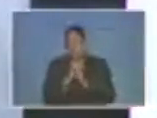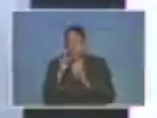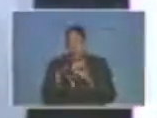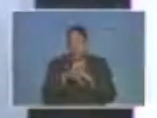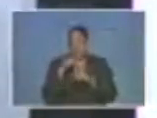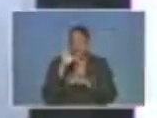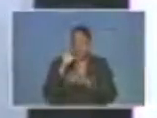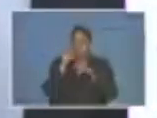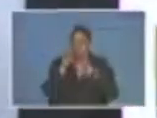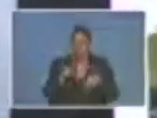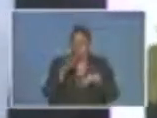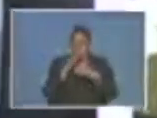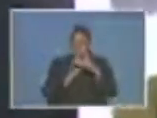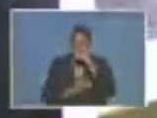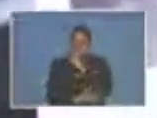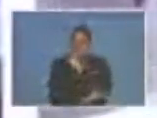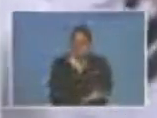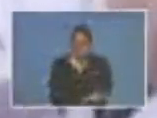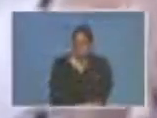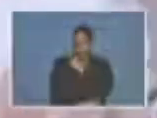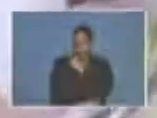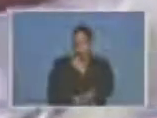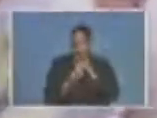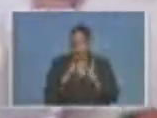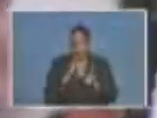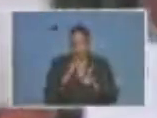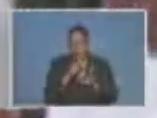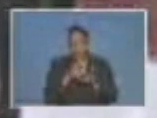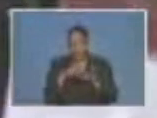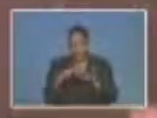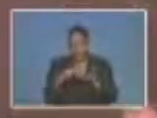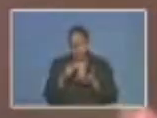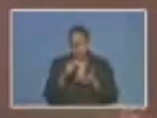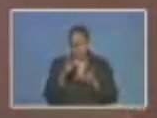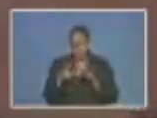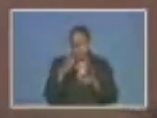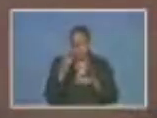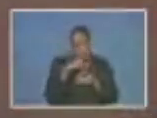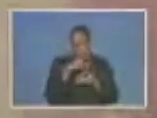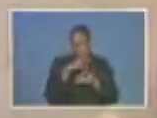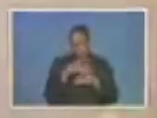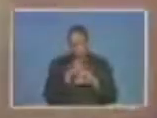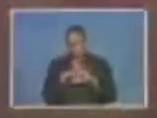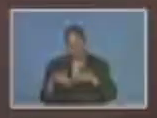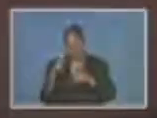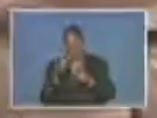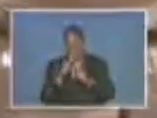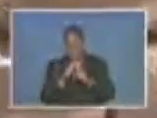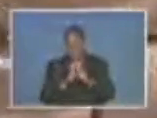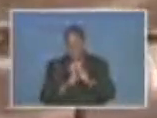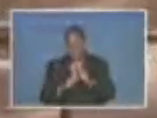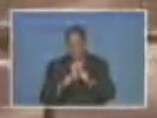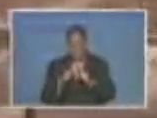1 out of every 8 people live below the poverty line of less than $12 per day. And to cushion this startling reality, the Bahamas Feeding Network has served